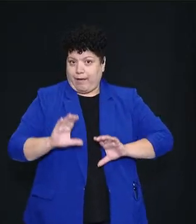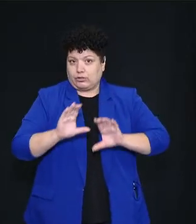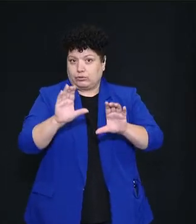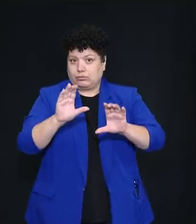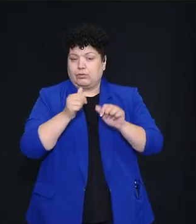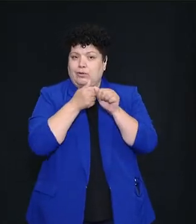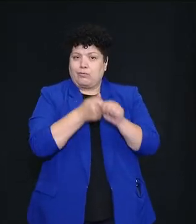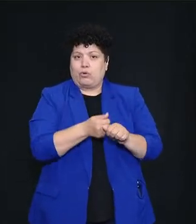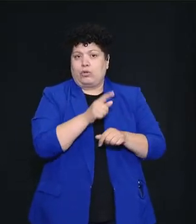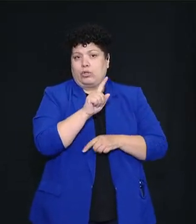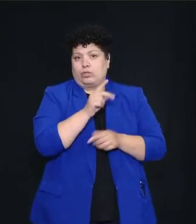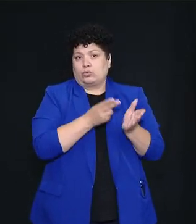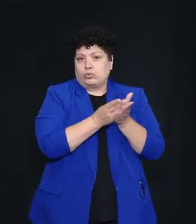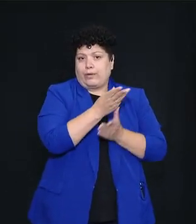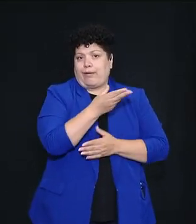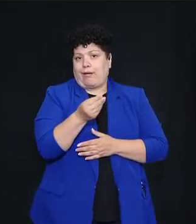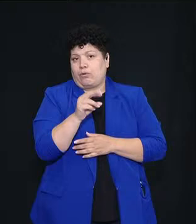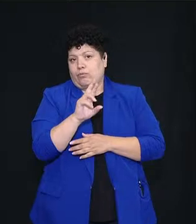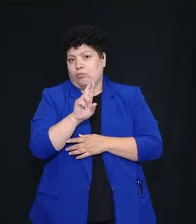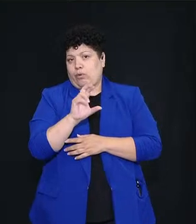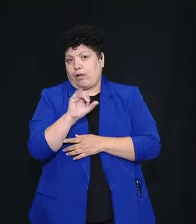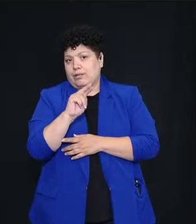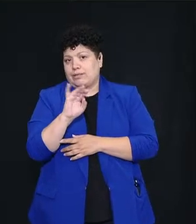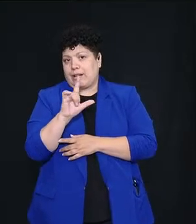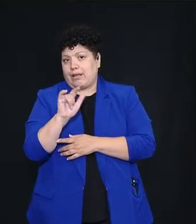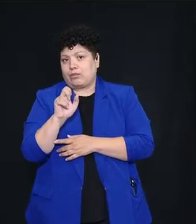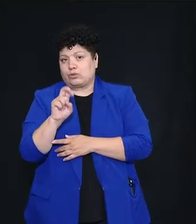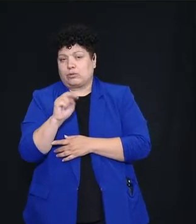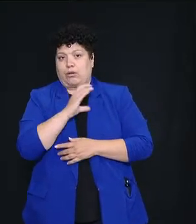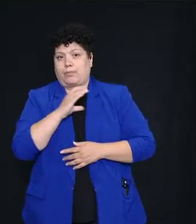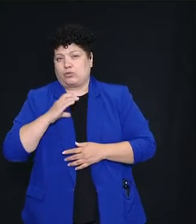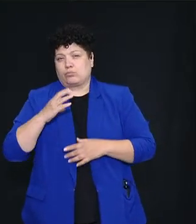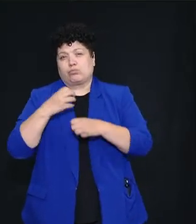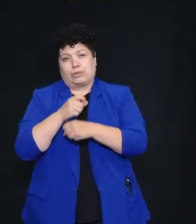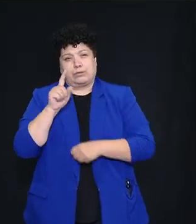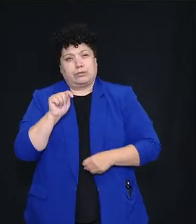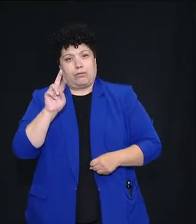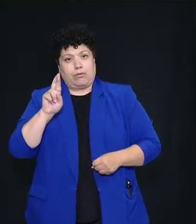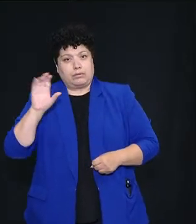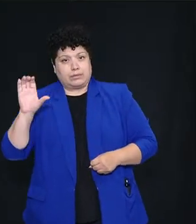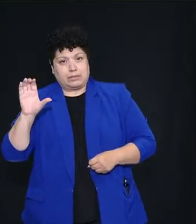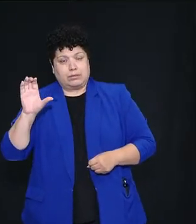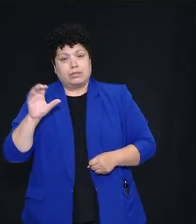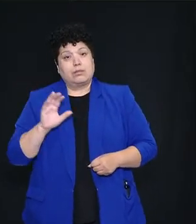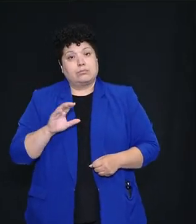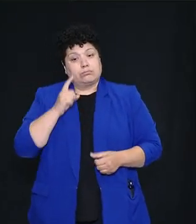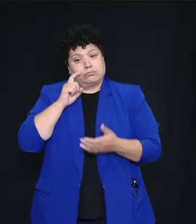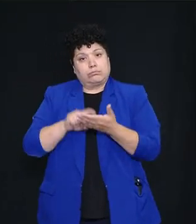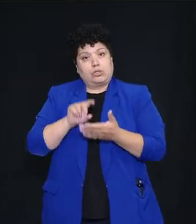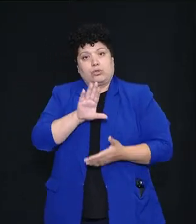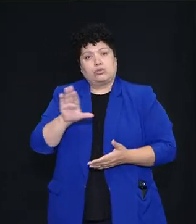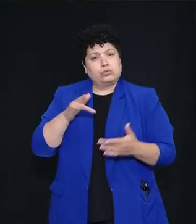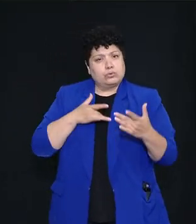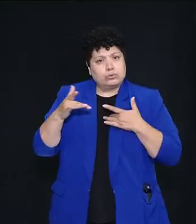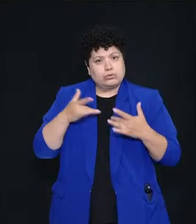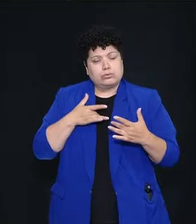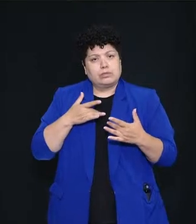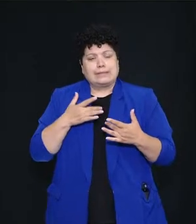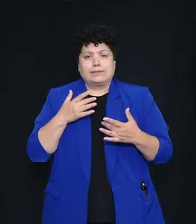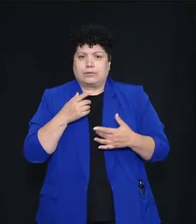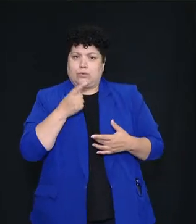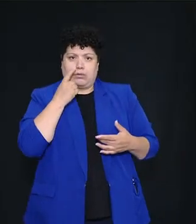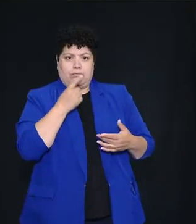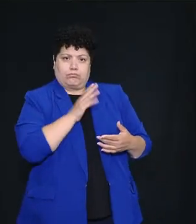the Truth and Reconciliation Commission. It is also reflected in your concern to acknowledge the rights